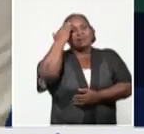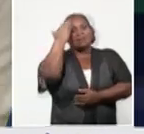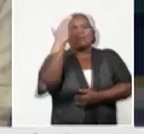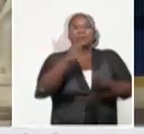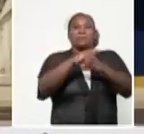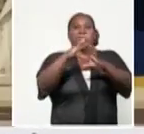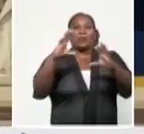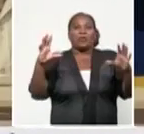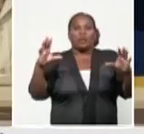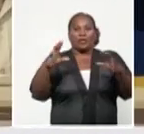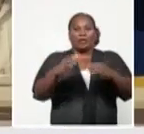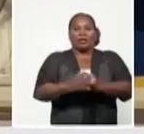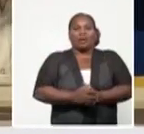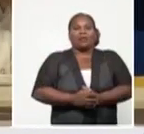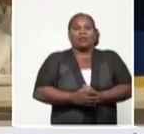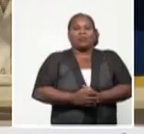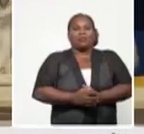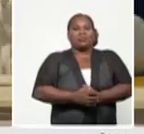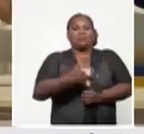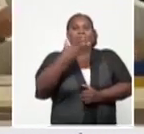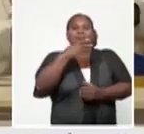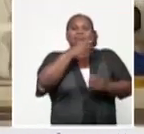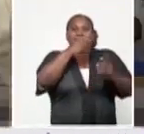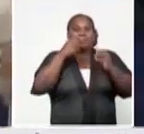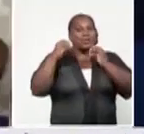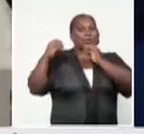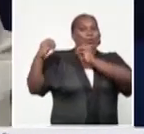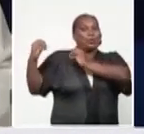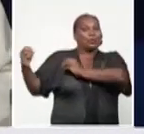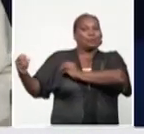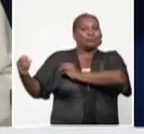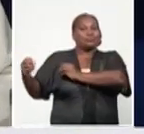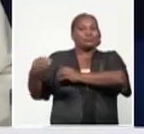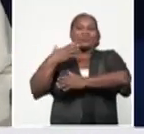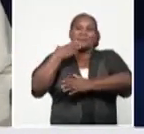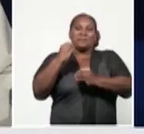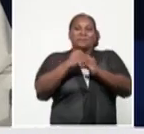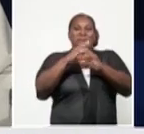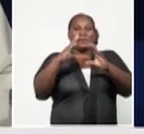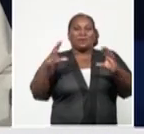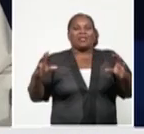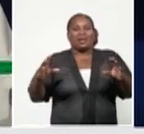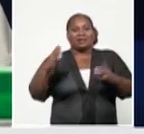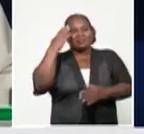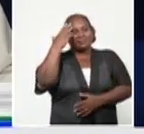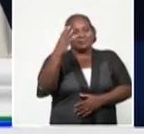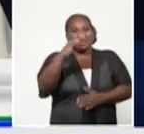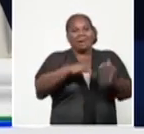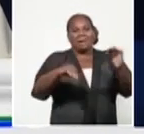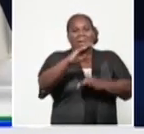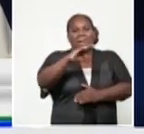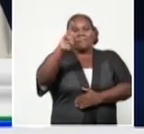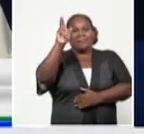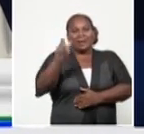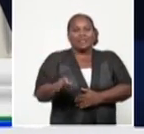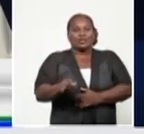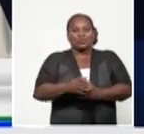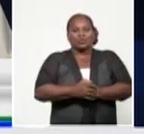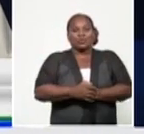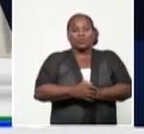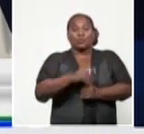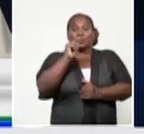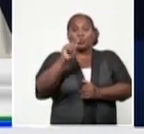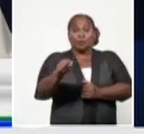attention. Good morning. Excuse me while I remove my face mask. Good morning,